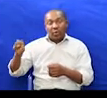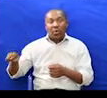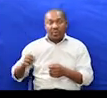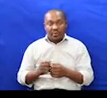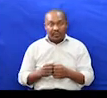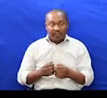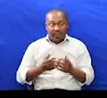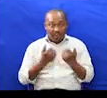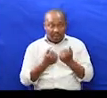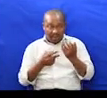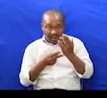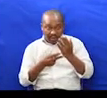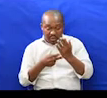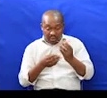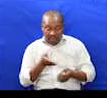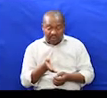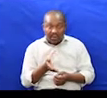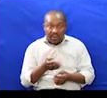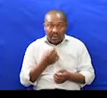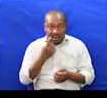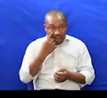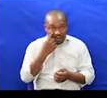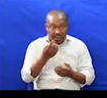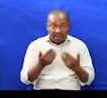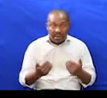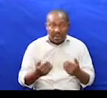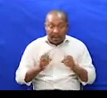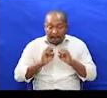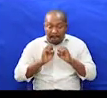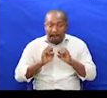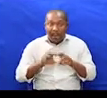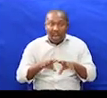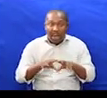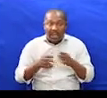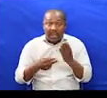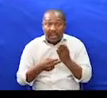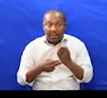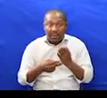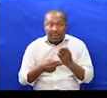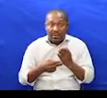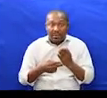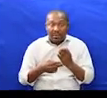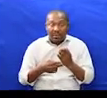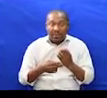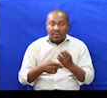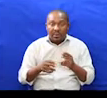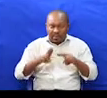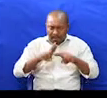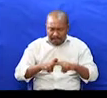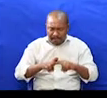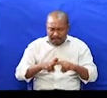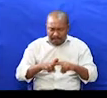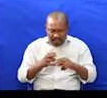that these scientists from modern technology, they came to